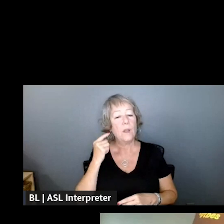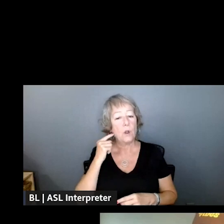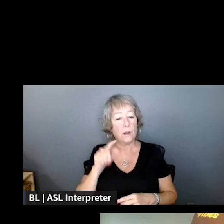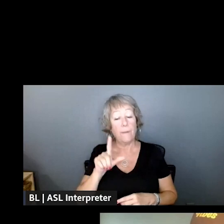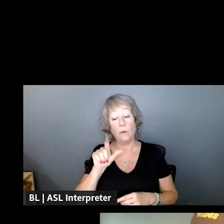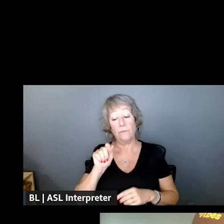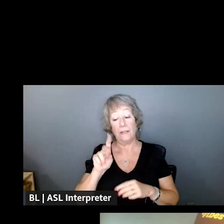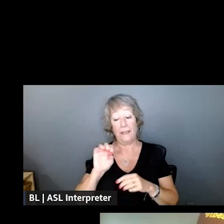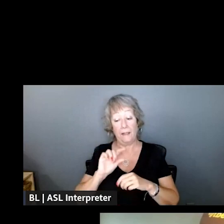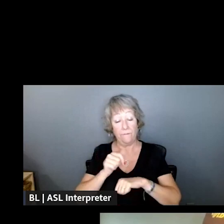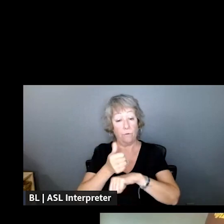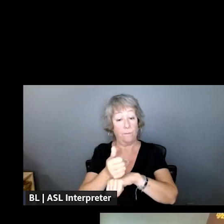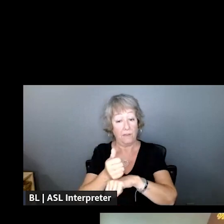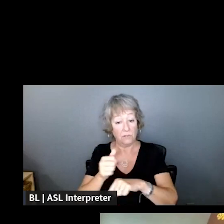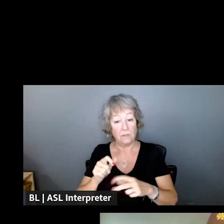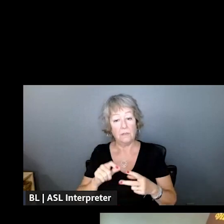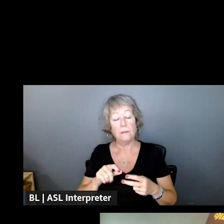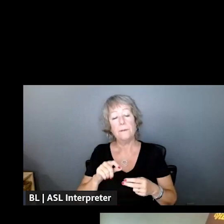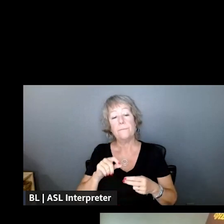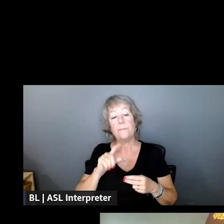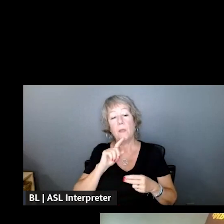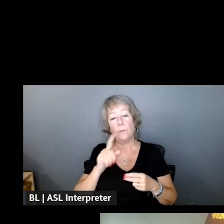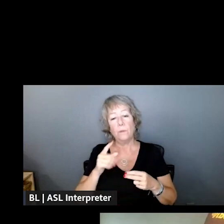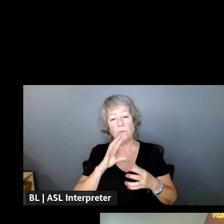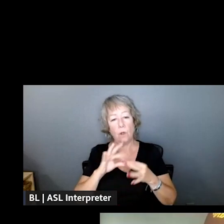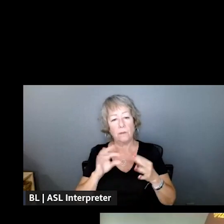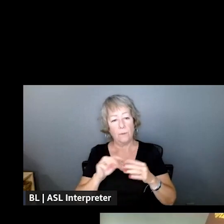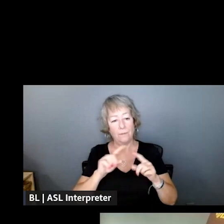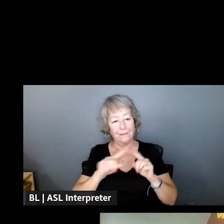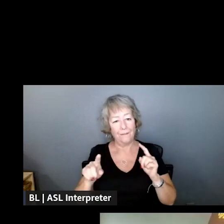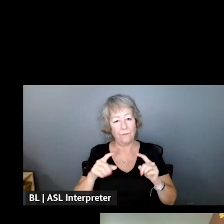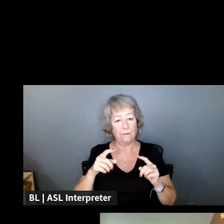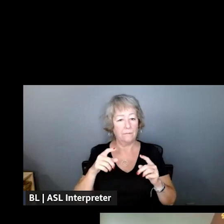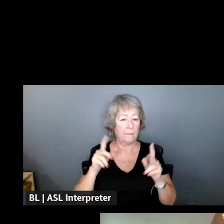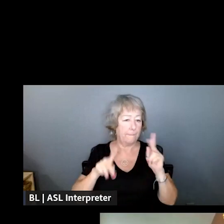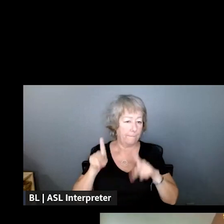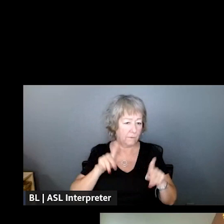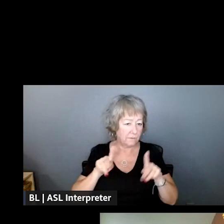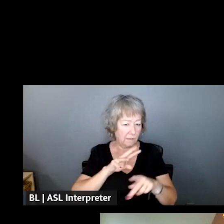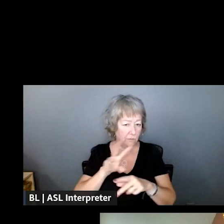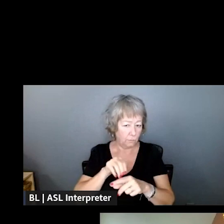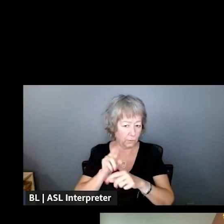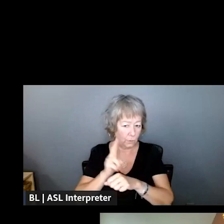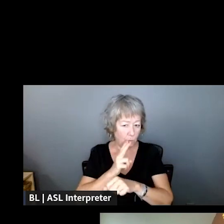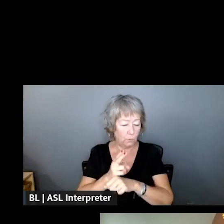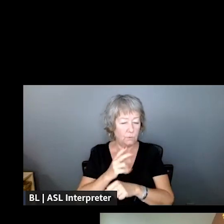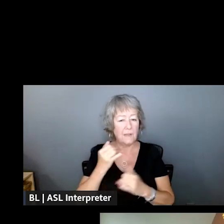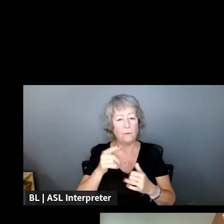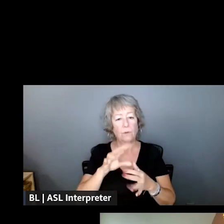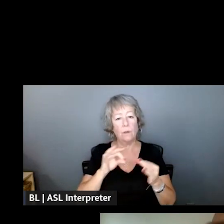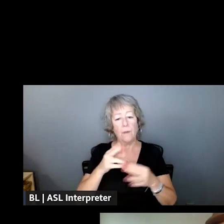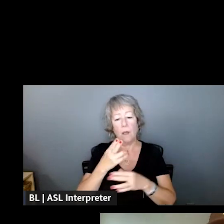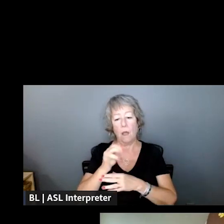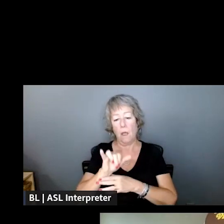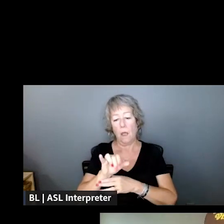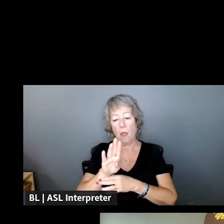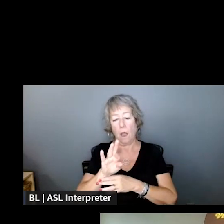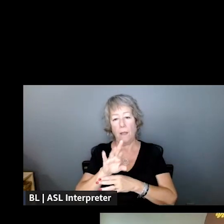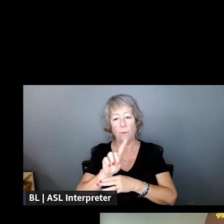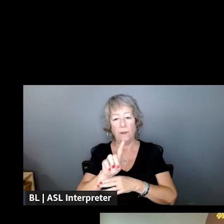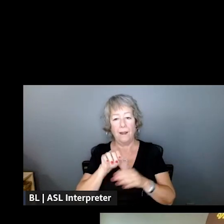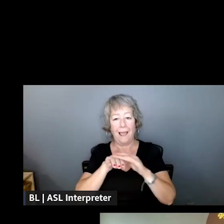Formation, and AM asked a good question about the different personalities. And can you tell us more about this hybrid access mode and how it